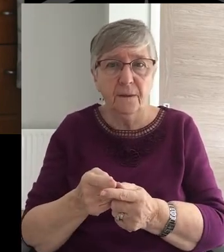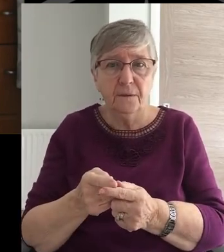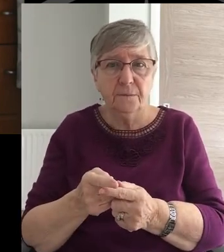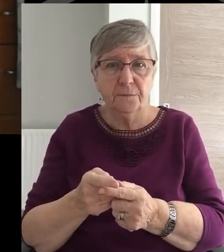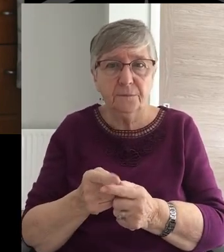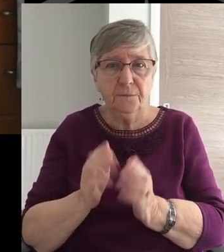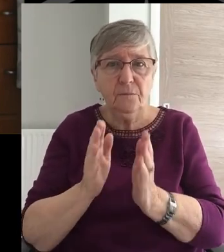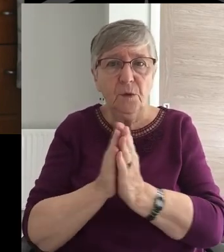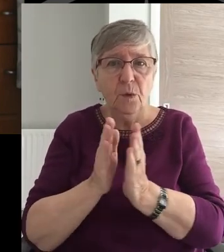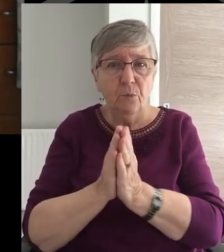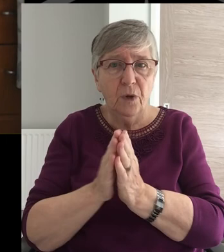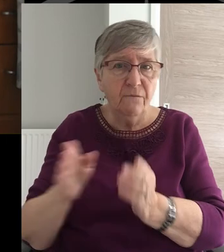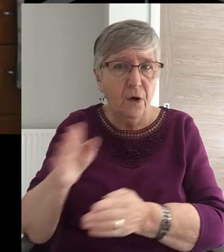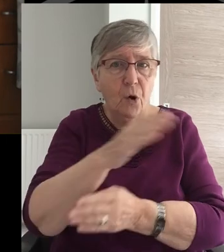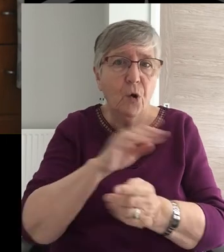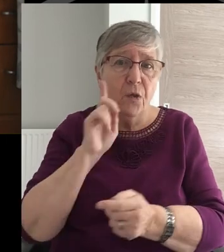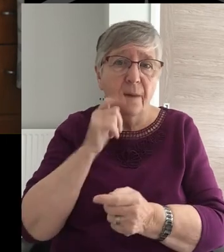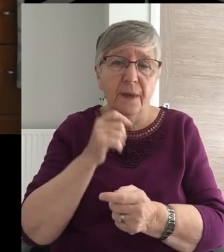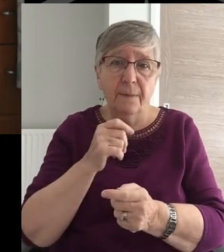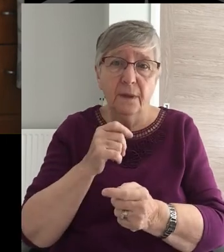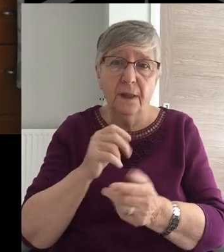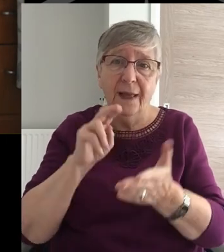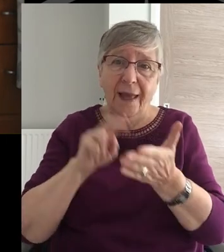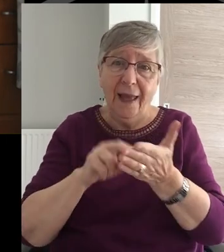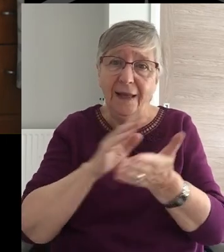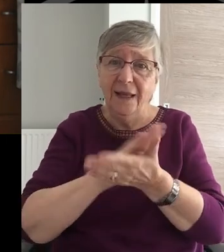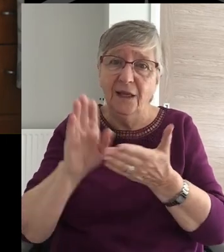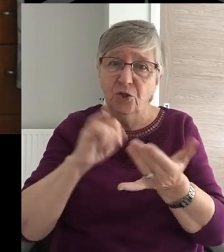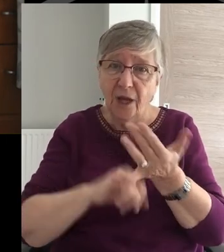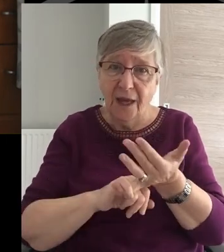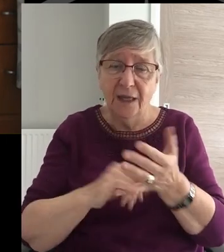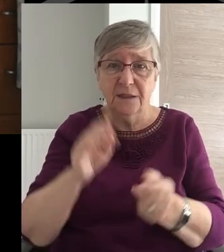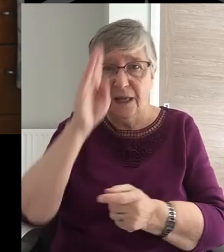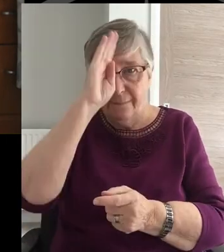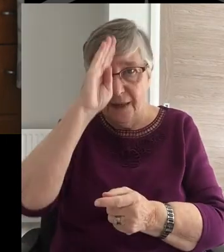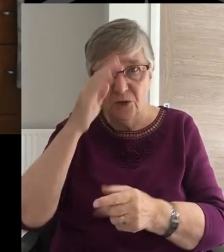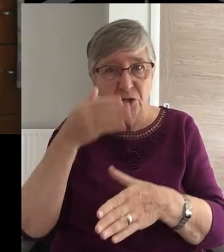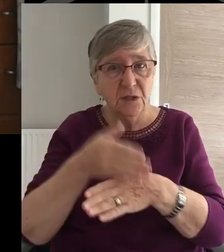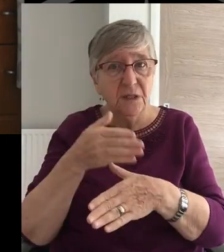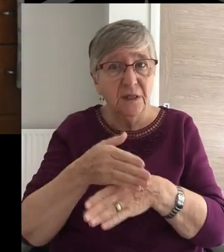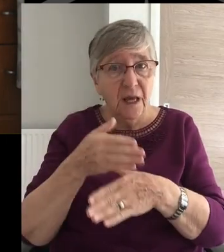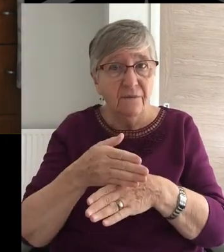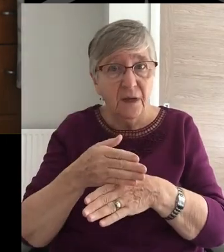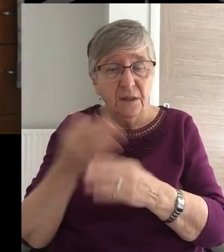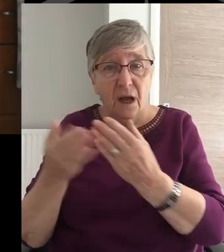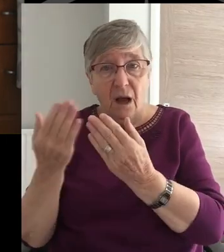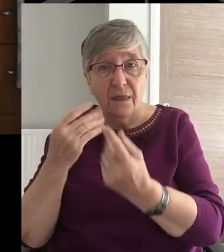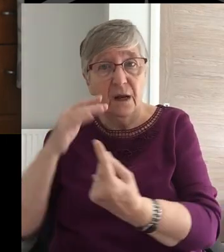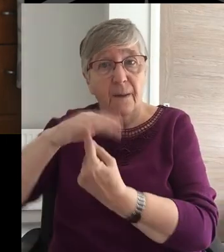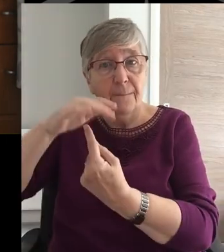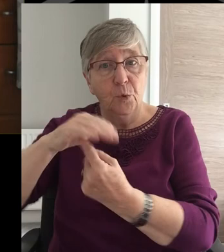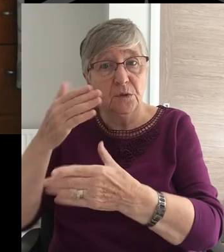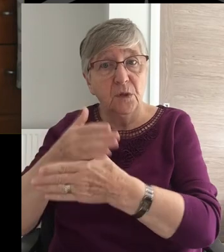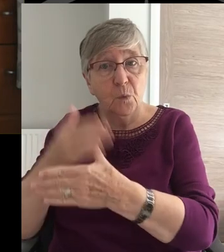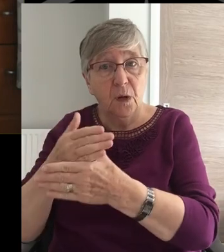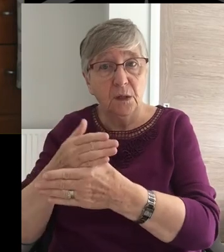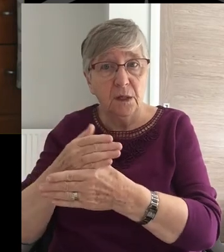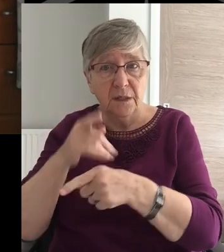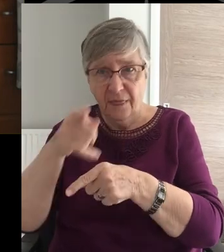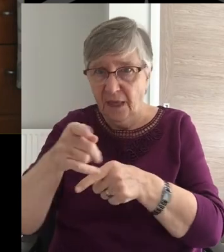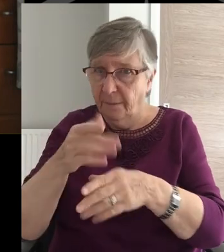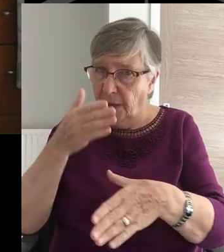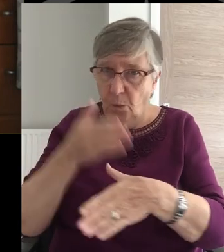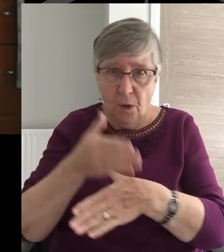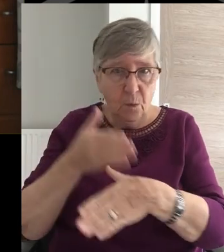We pray for all those in our health services, in our emergency services, and those essential workers who have been on the front line of dealing